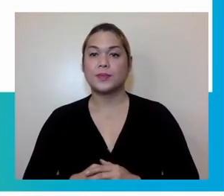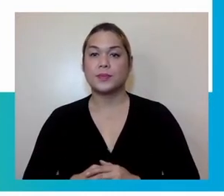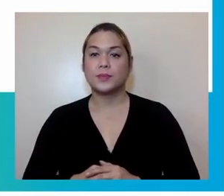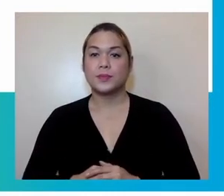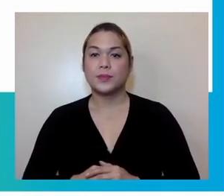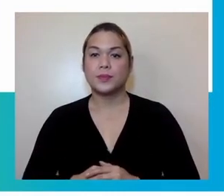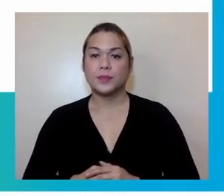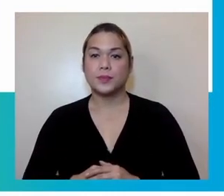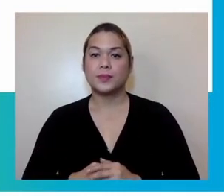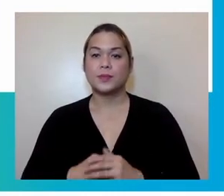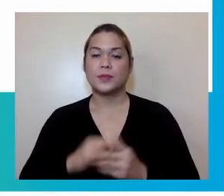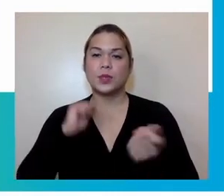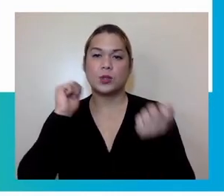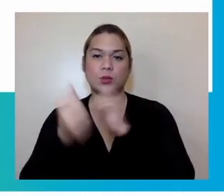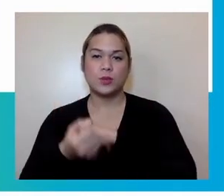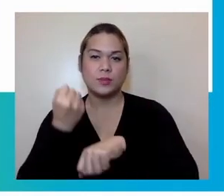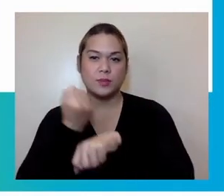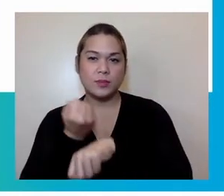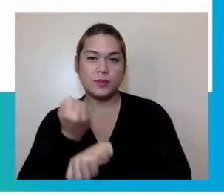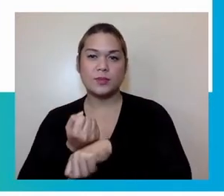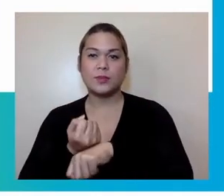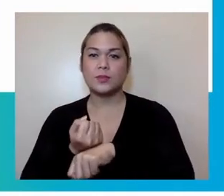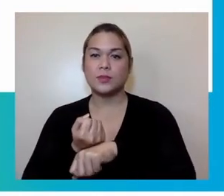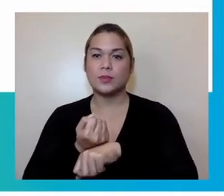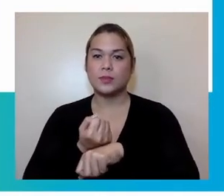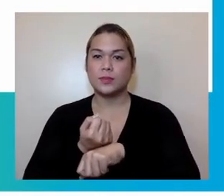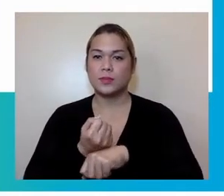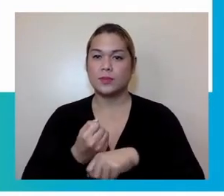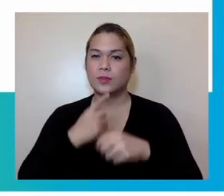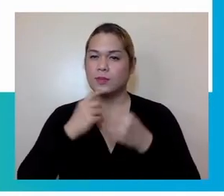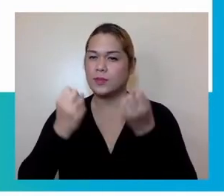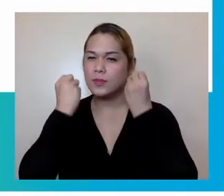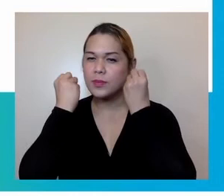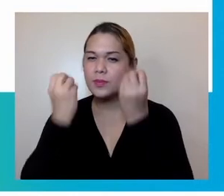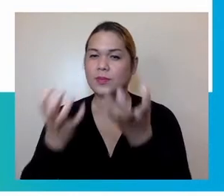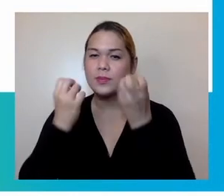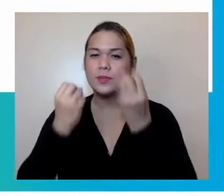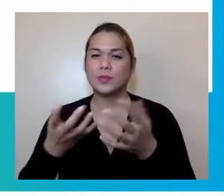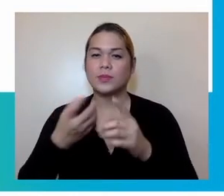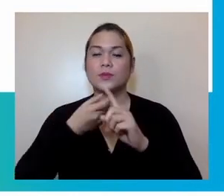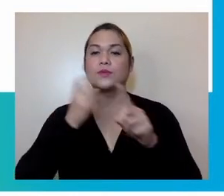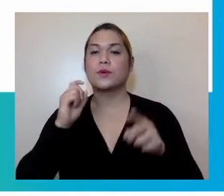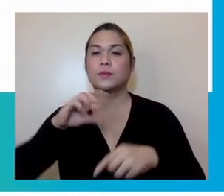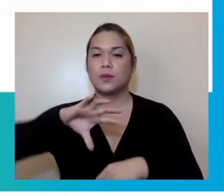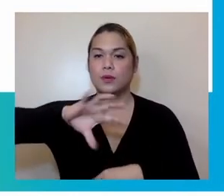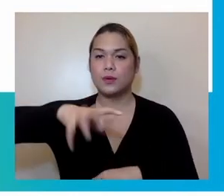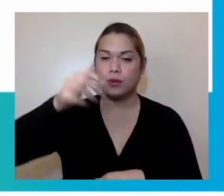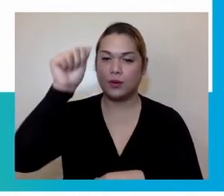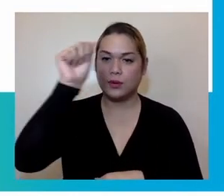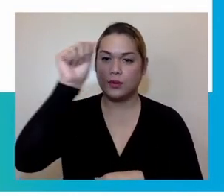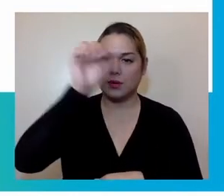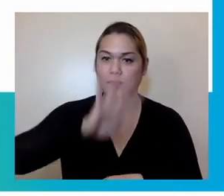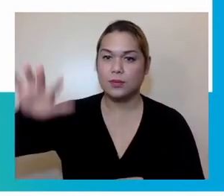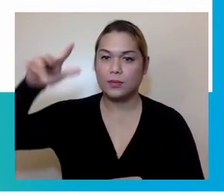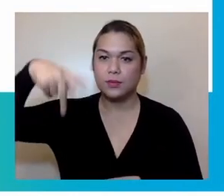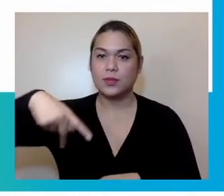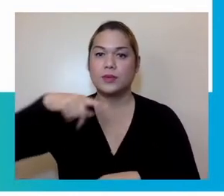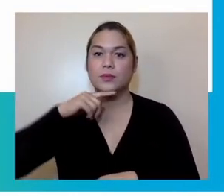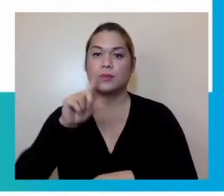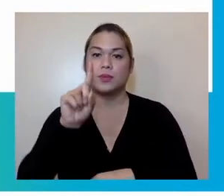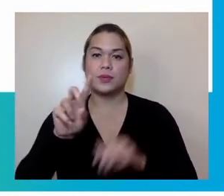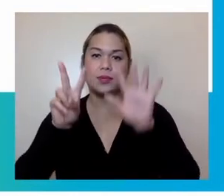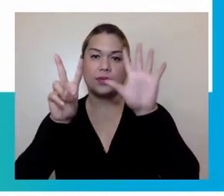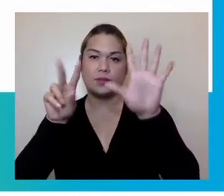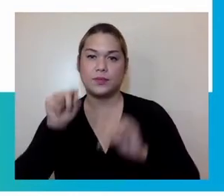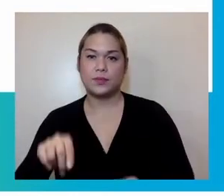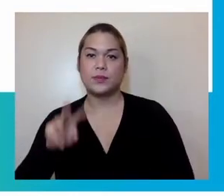carbon dioxide emitter in the world is Asia Pacific, where there was 17.27 billion metric tons of carbon dioxide